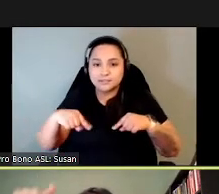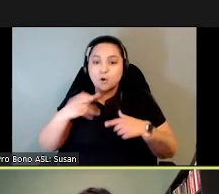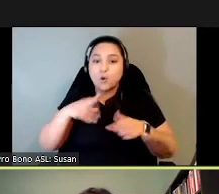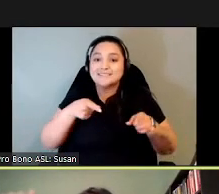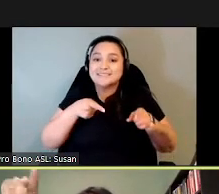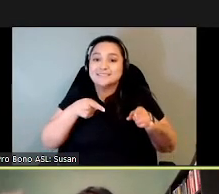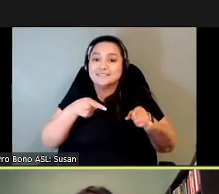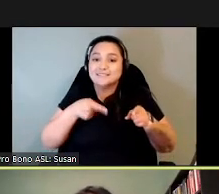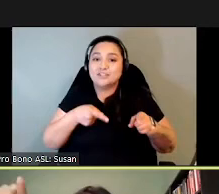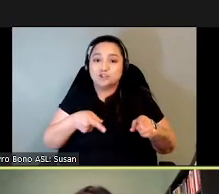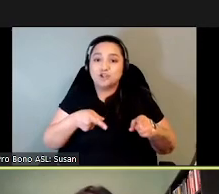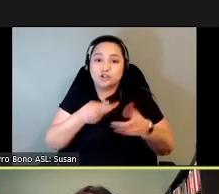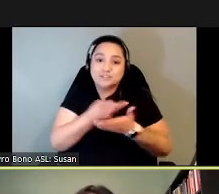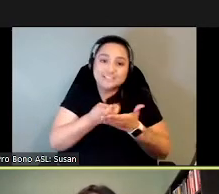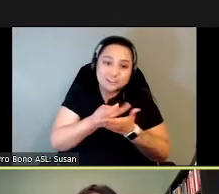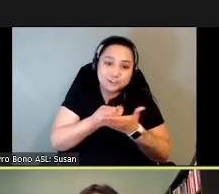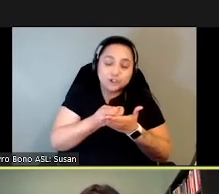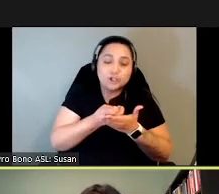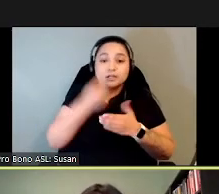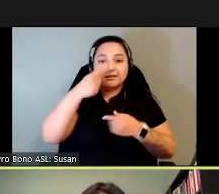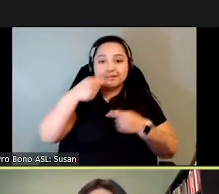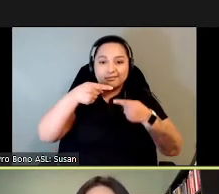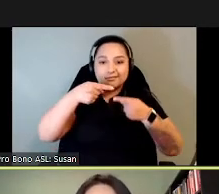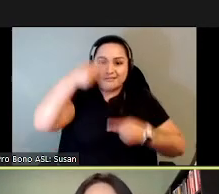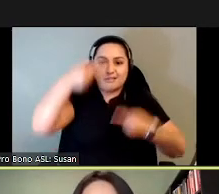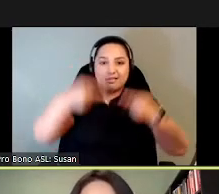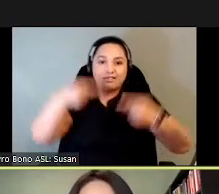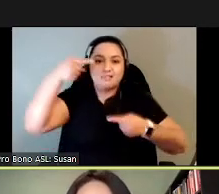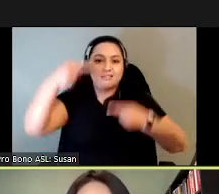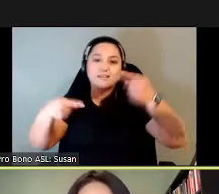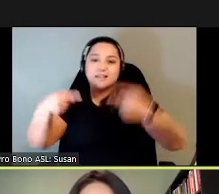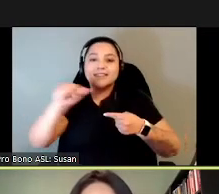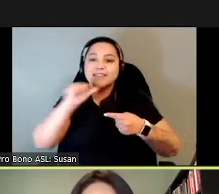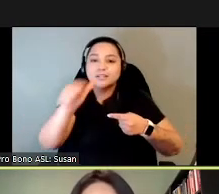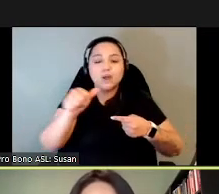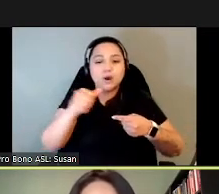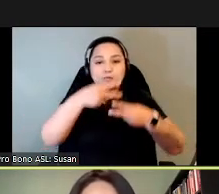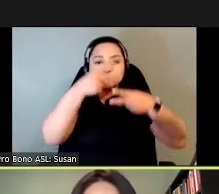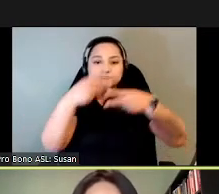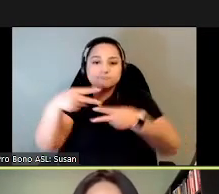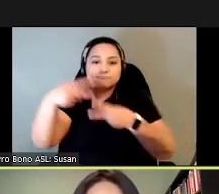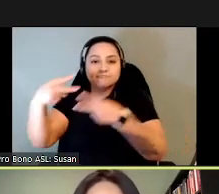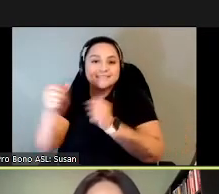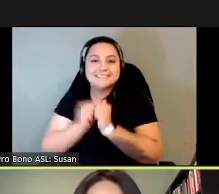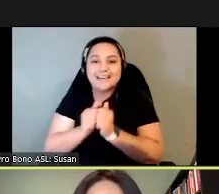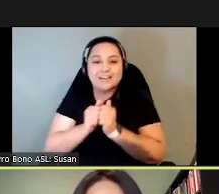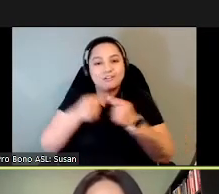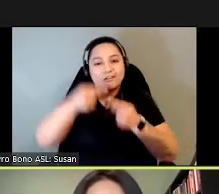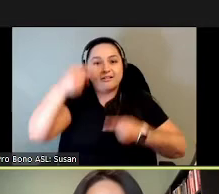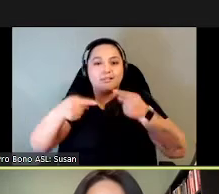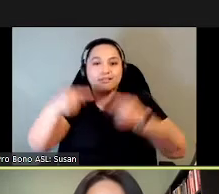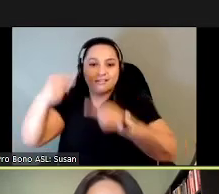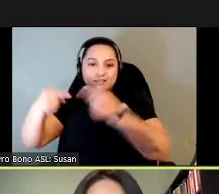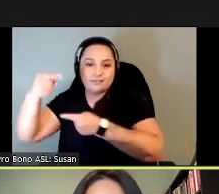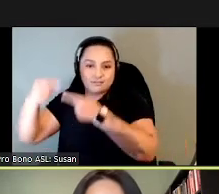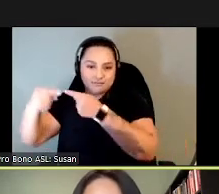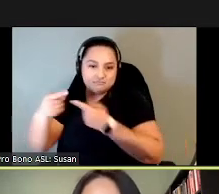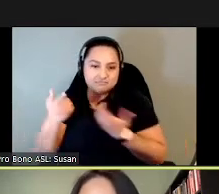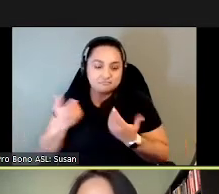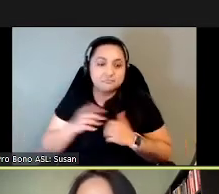no longer correspond together. And so there were